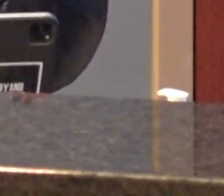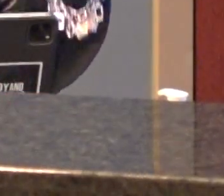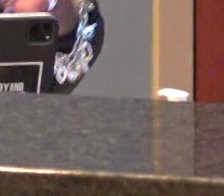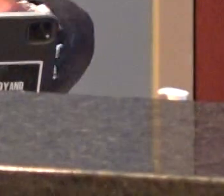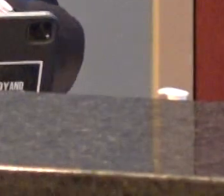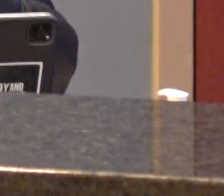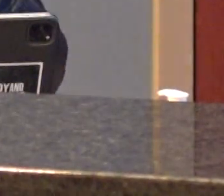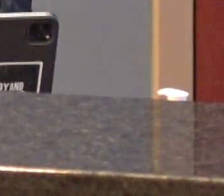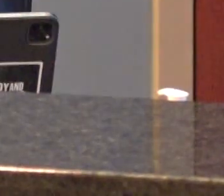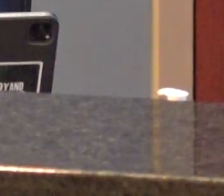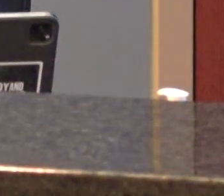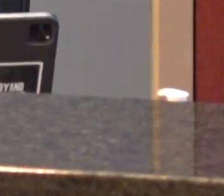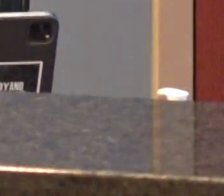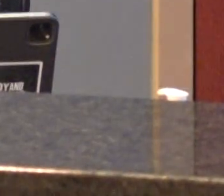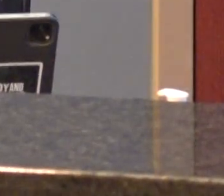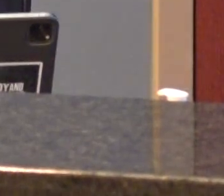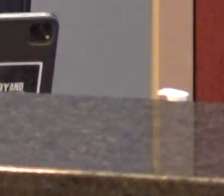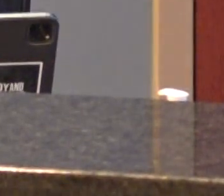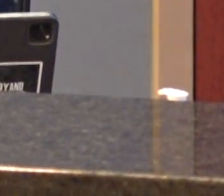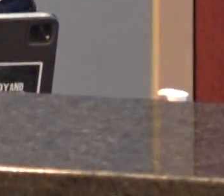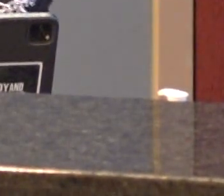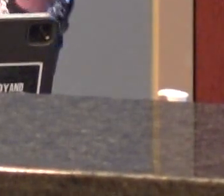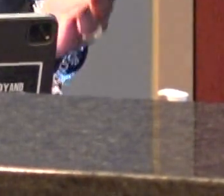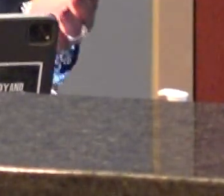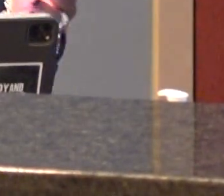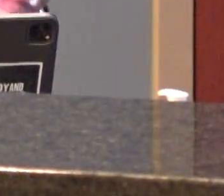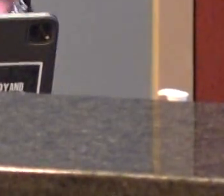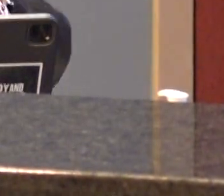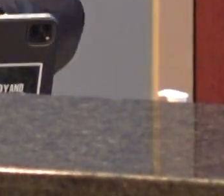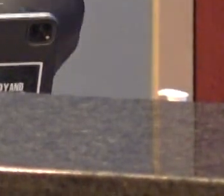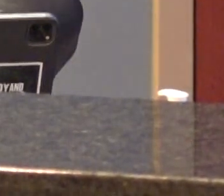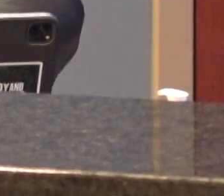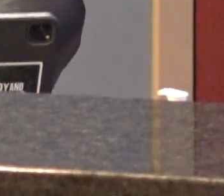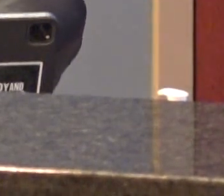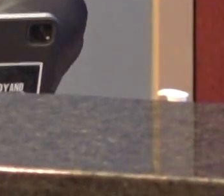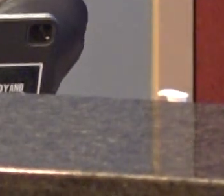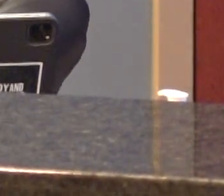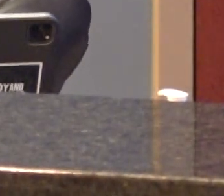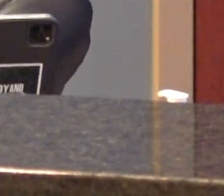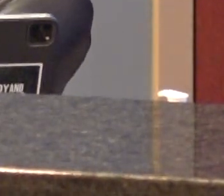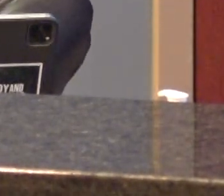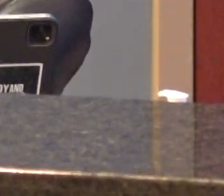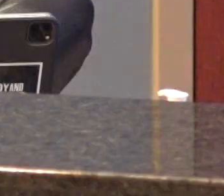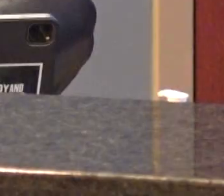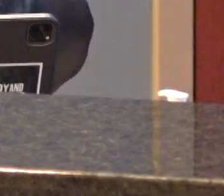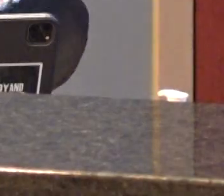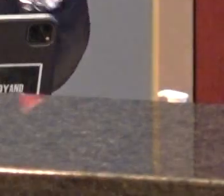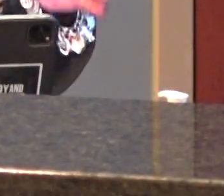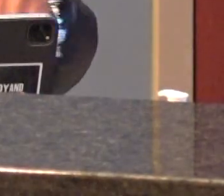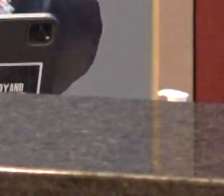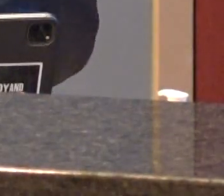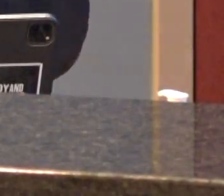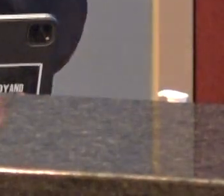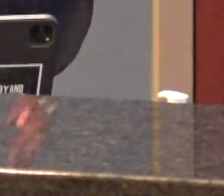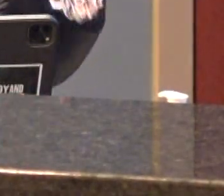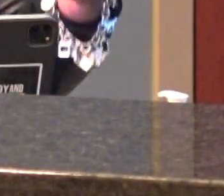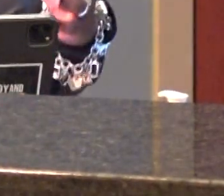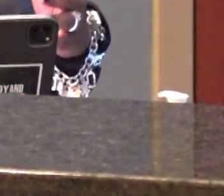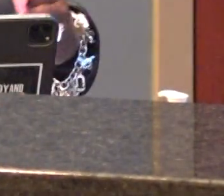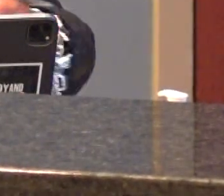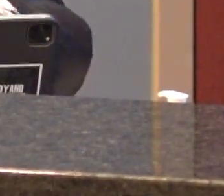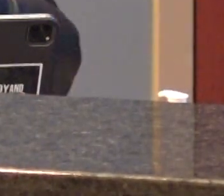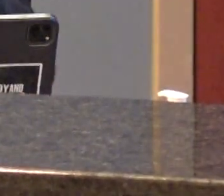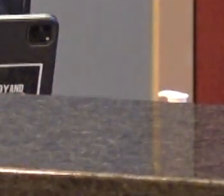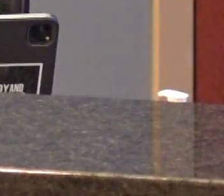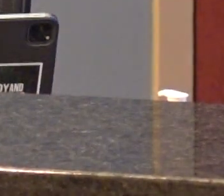the ADA stuff and the great work that has happened with TSTC, and, when we're talking about all the things that we've done in lead abatement